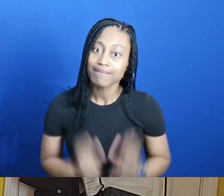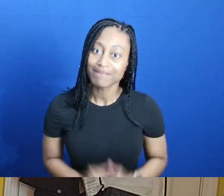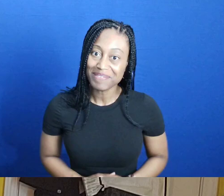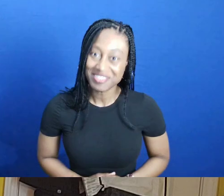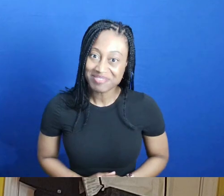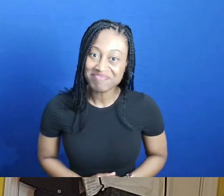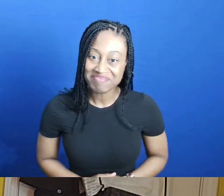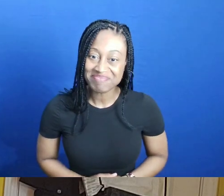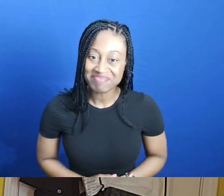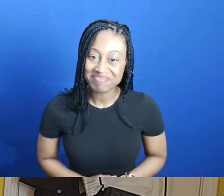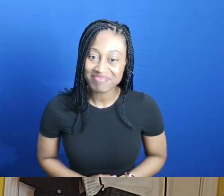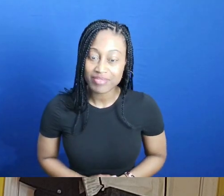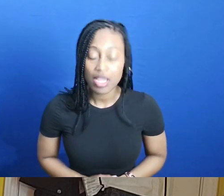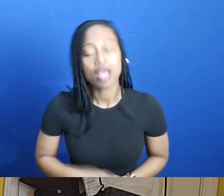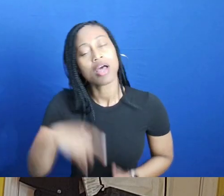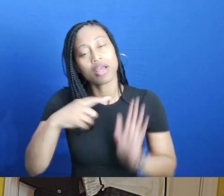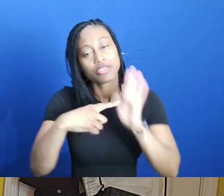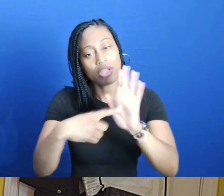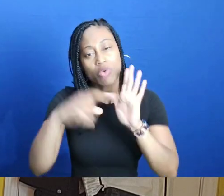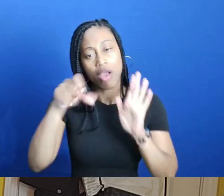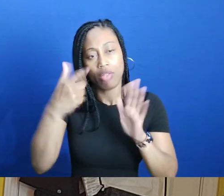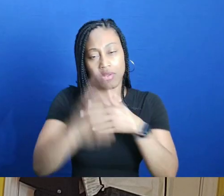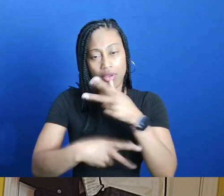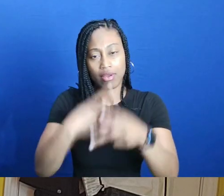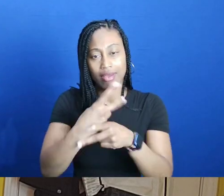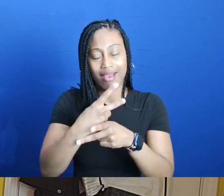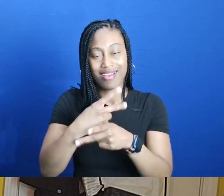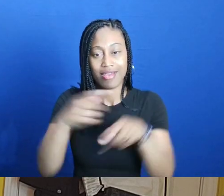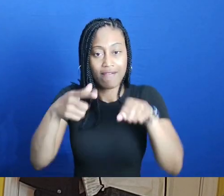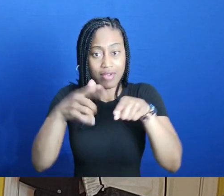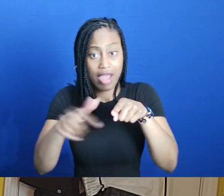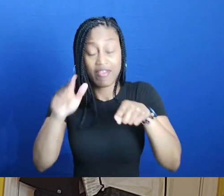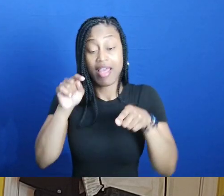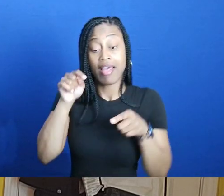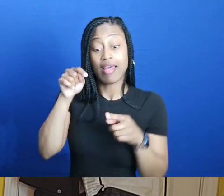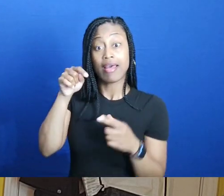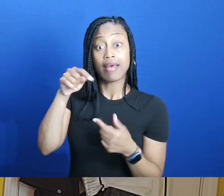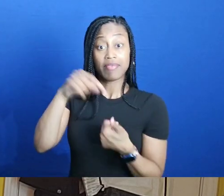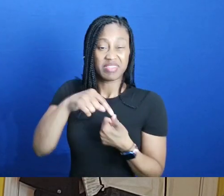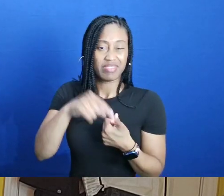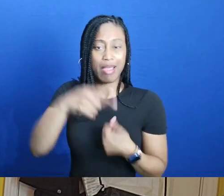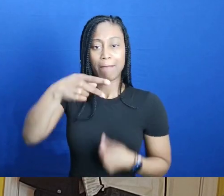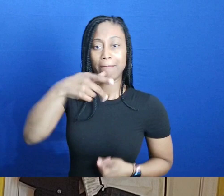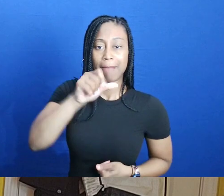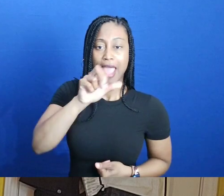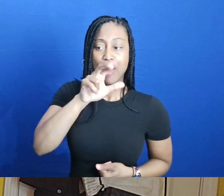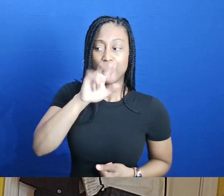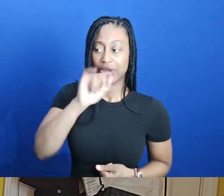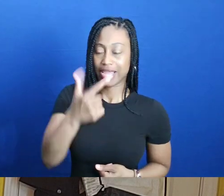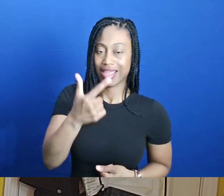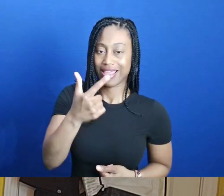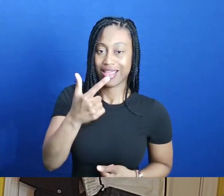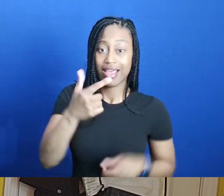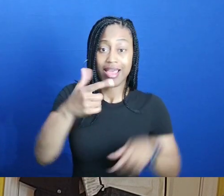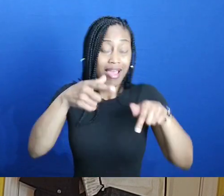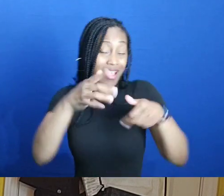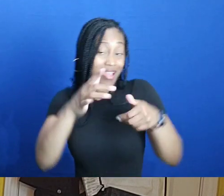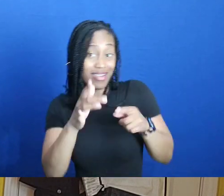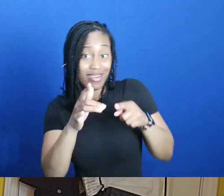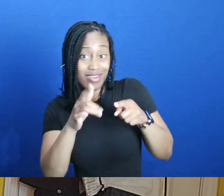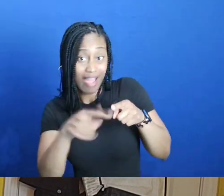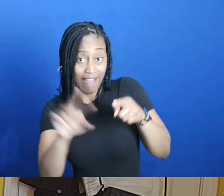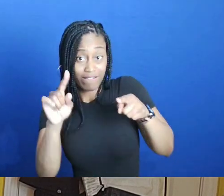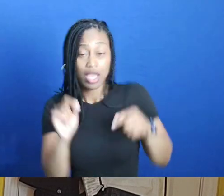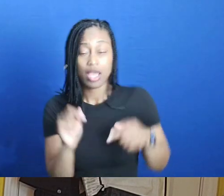just want you to be safe. Also, I wanted to show you some other types of knives that I have. This is a paring